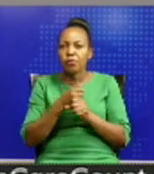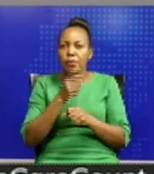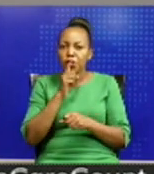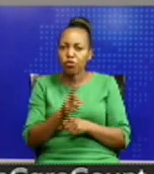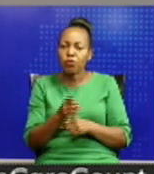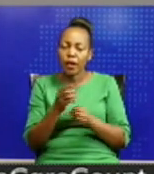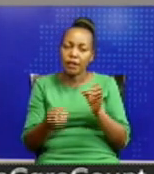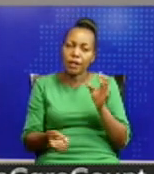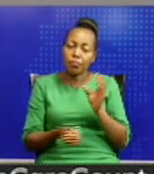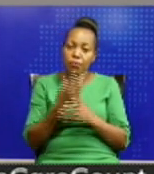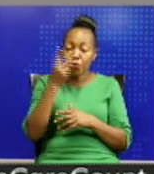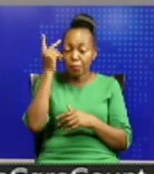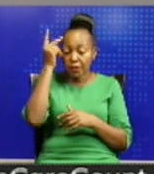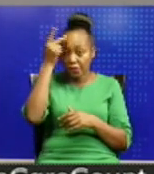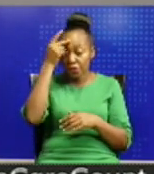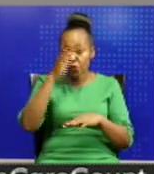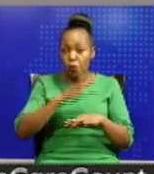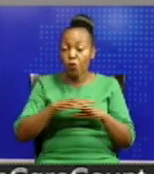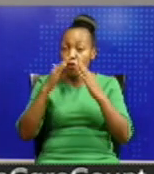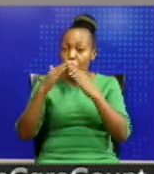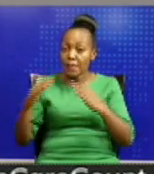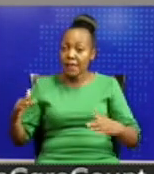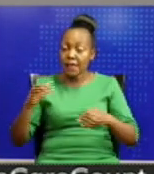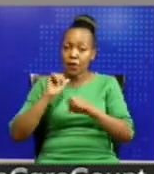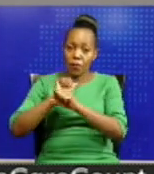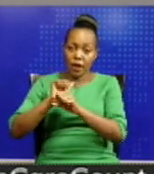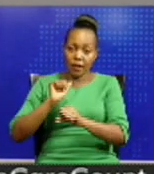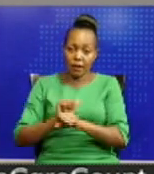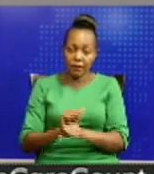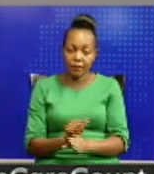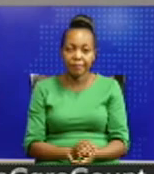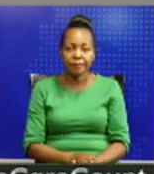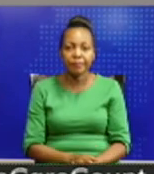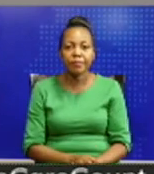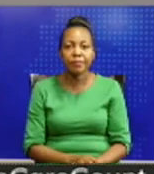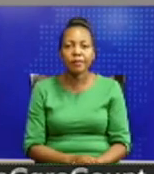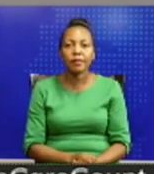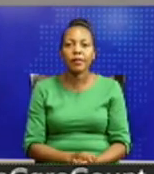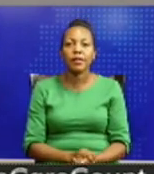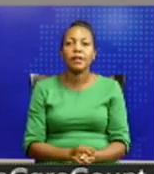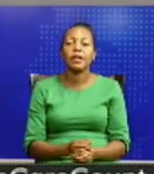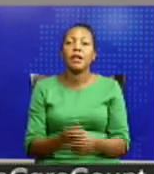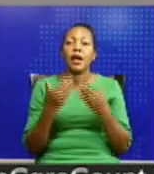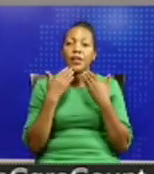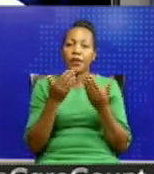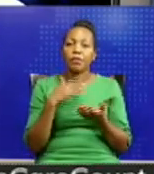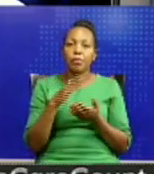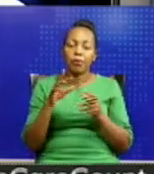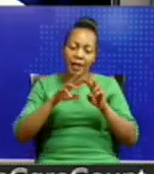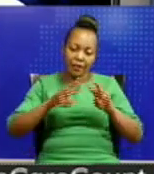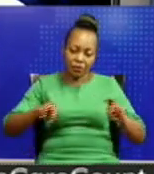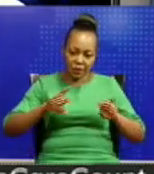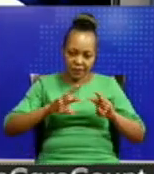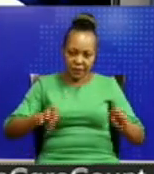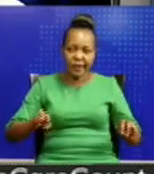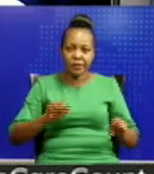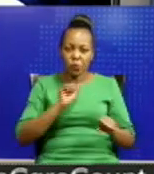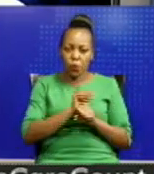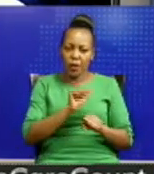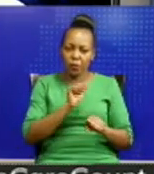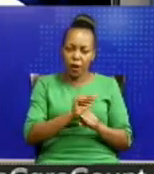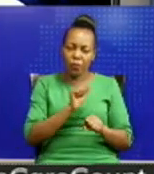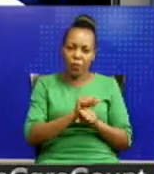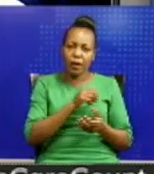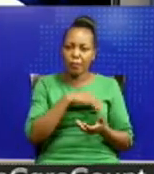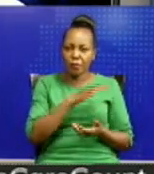institute policies on unpaid care and domestic work? Have we made any progress? Thank you very much. As researchers, we are doing a lot, but there